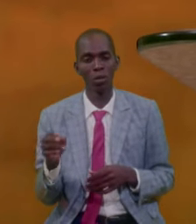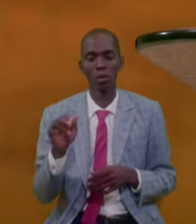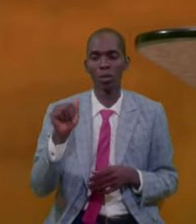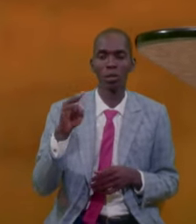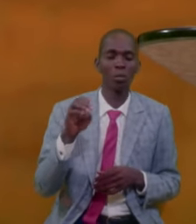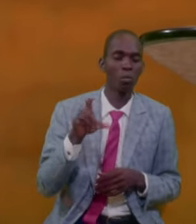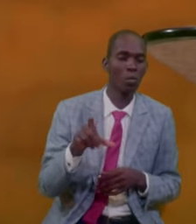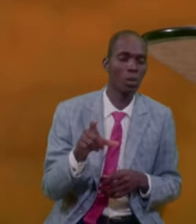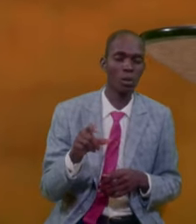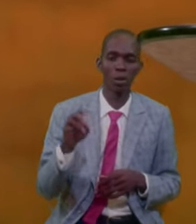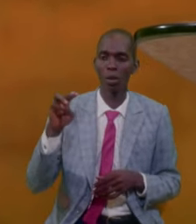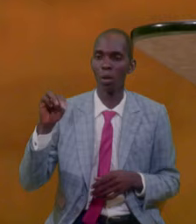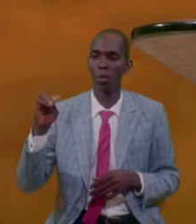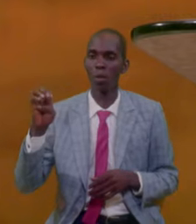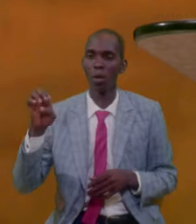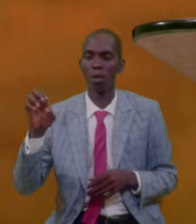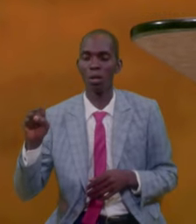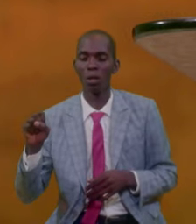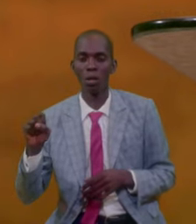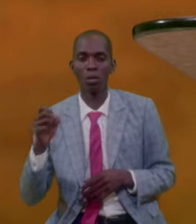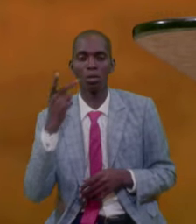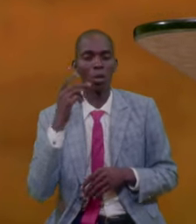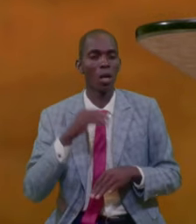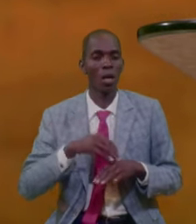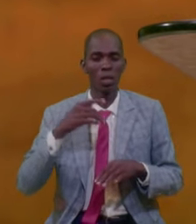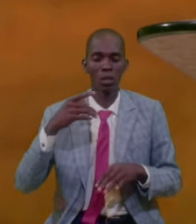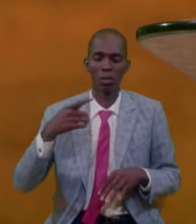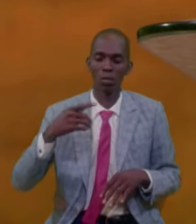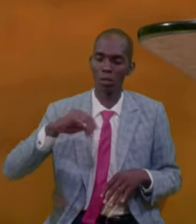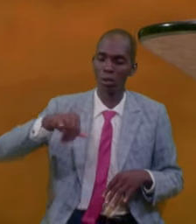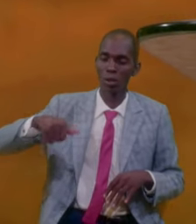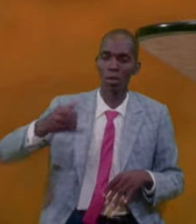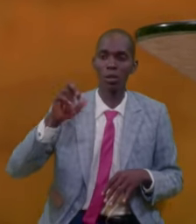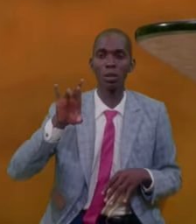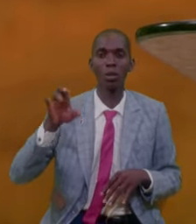look at the Jericho walls, how they fell. Look